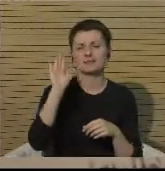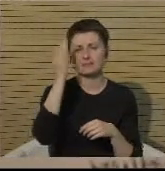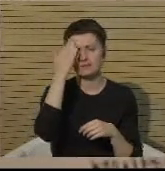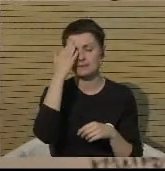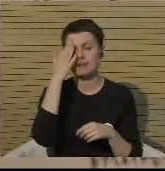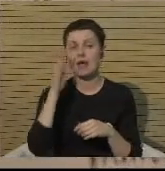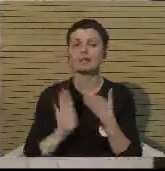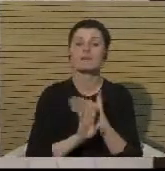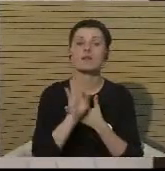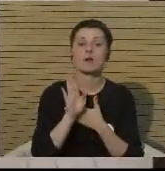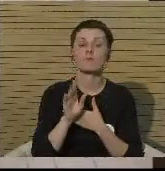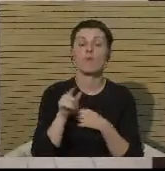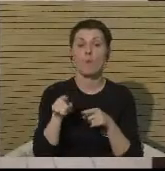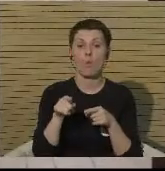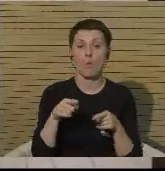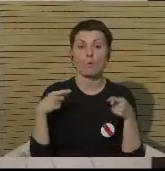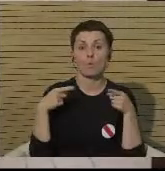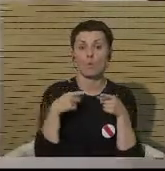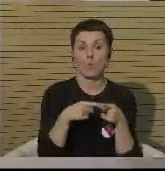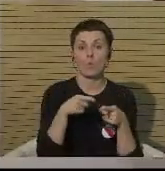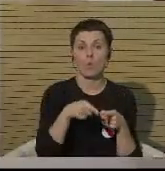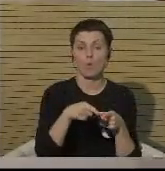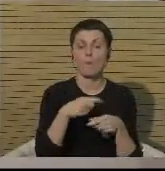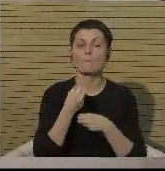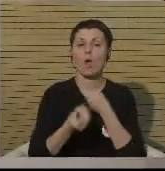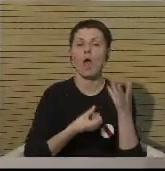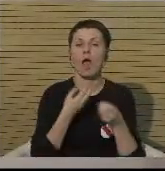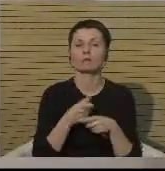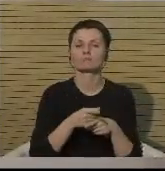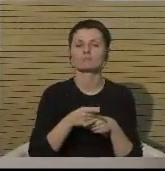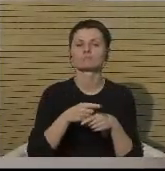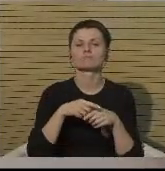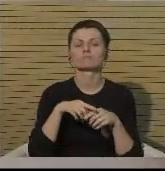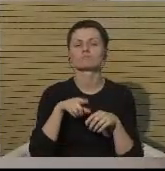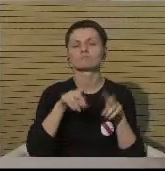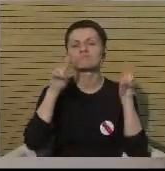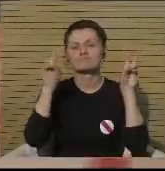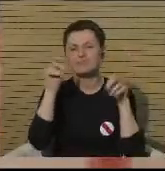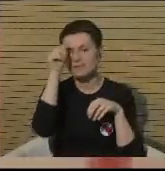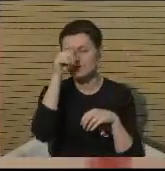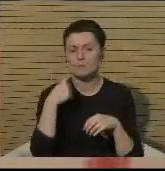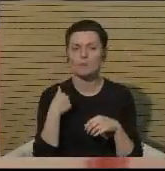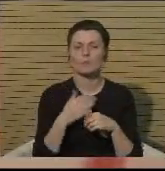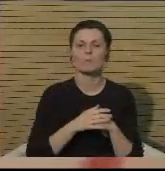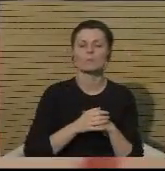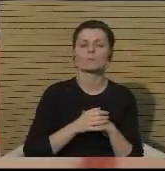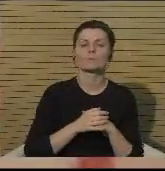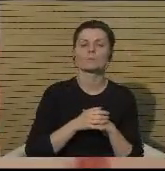century. Perhaps the most well-known representative of this poetic trend